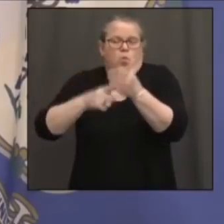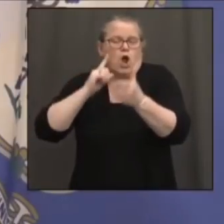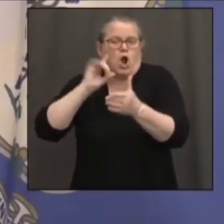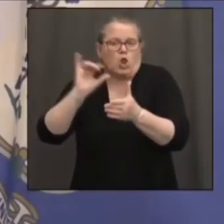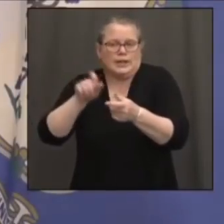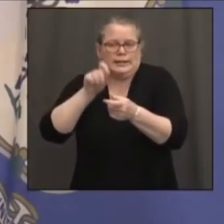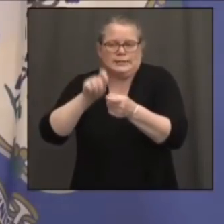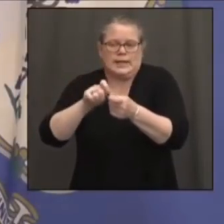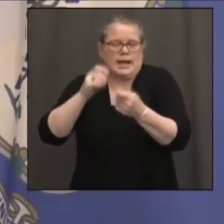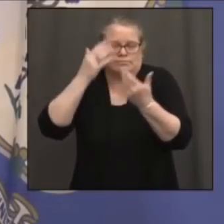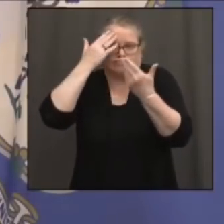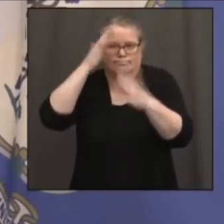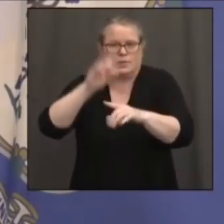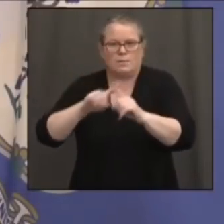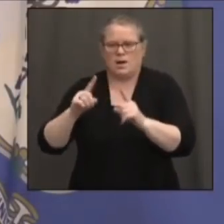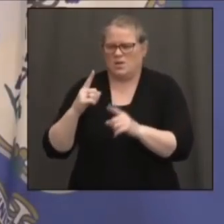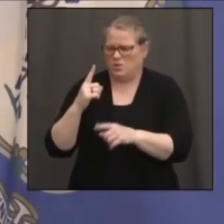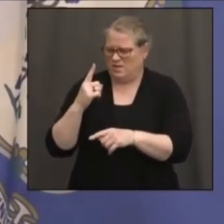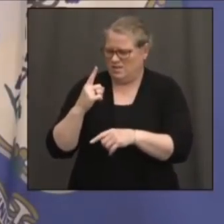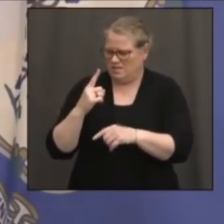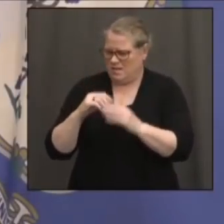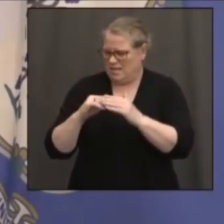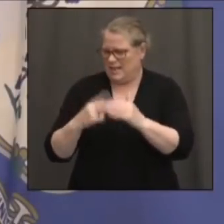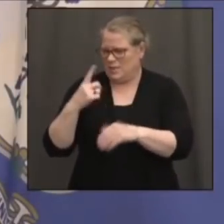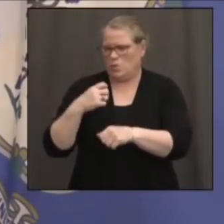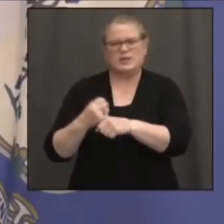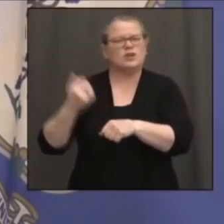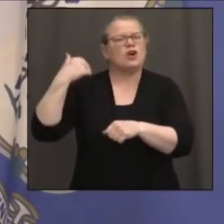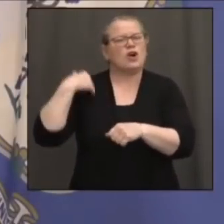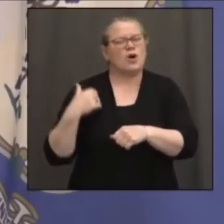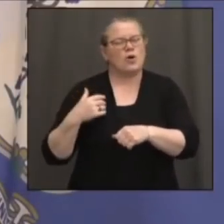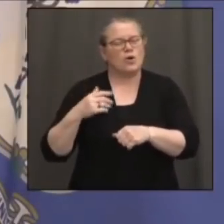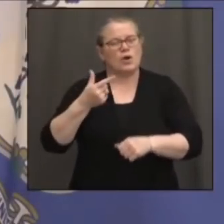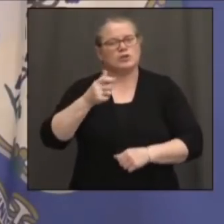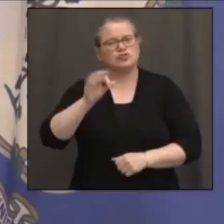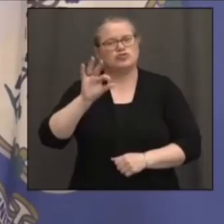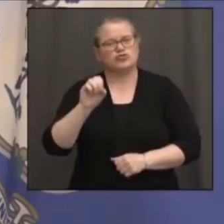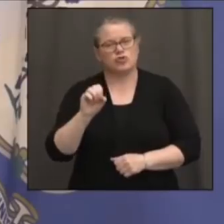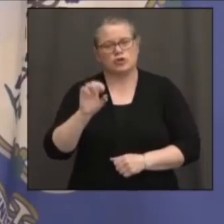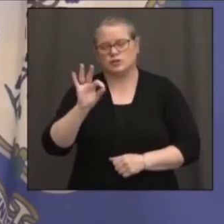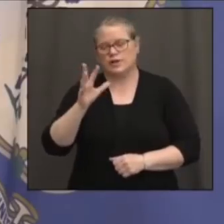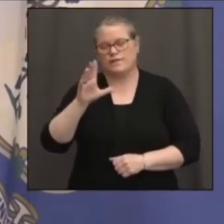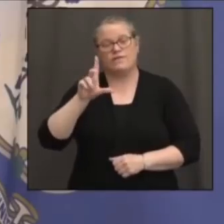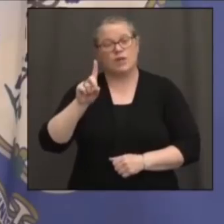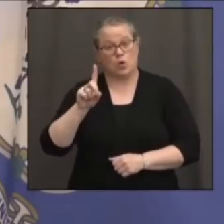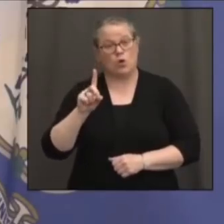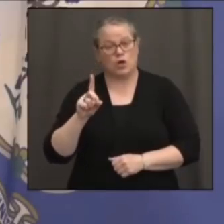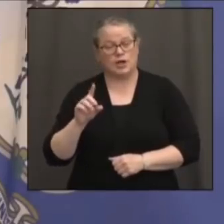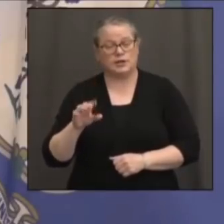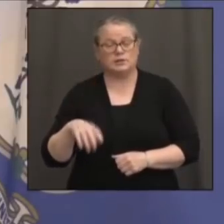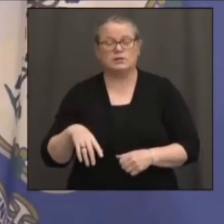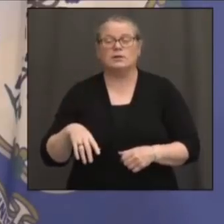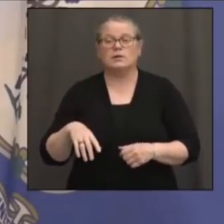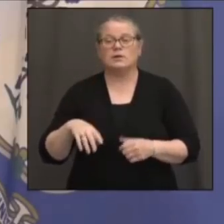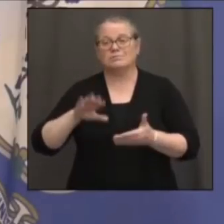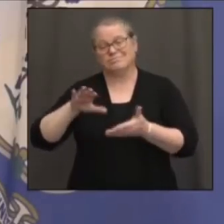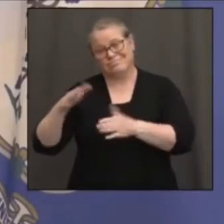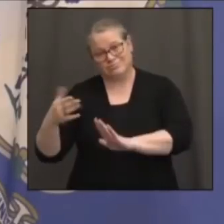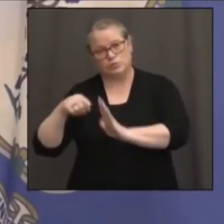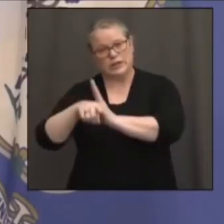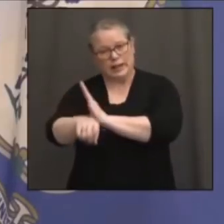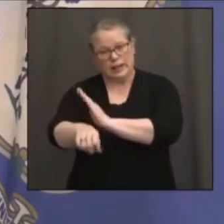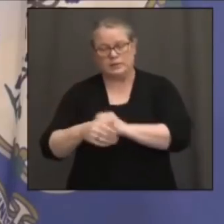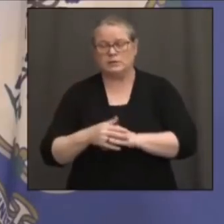the demonstrations following the murder of George Floyd, and it was state of Connecticut, black, white, otherwise,